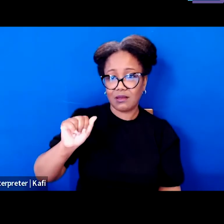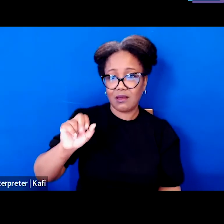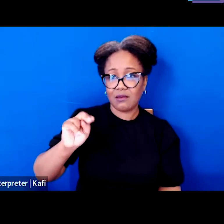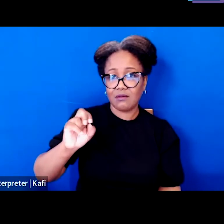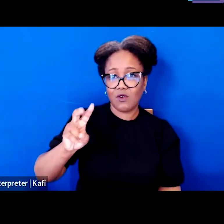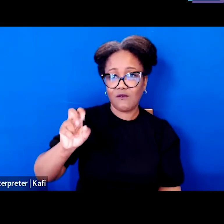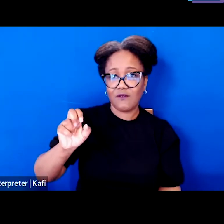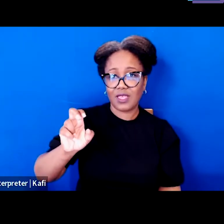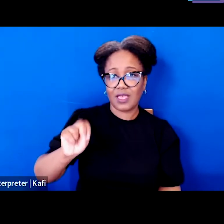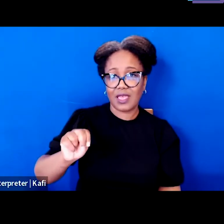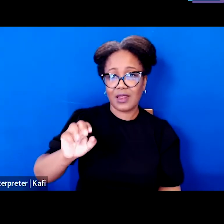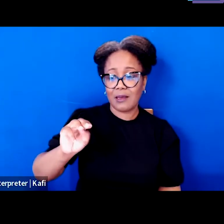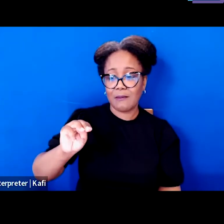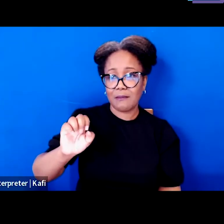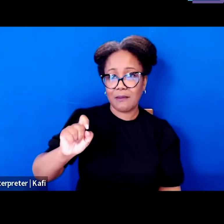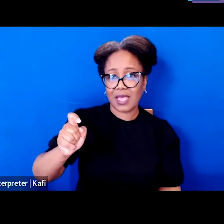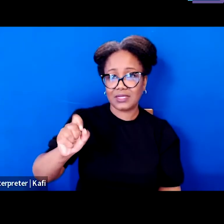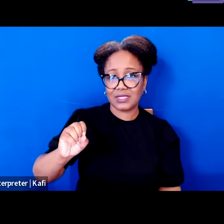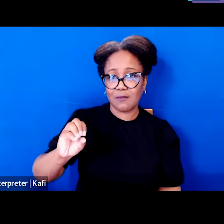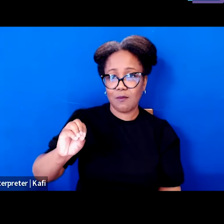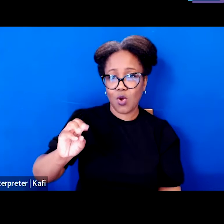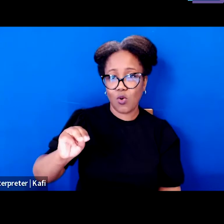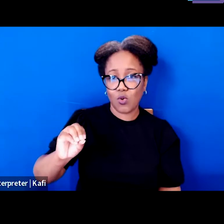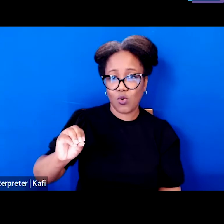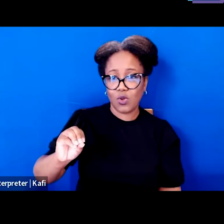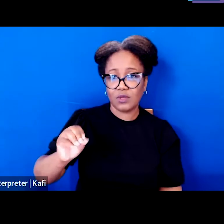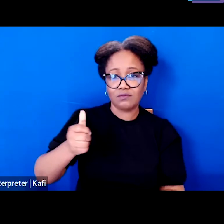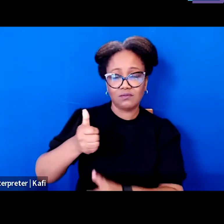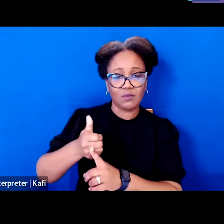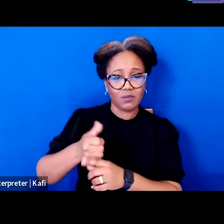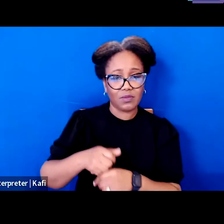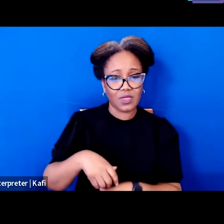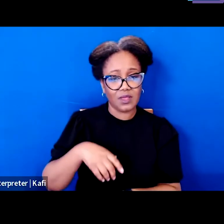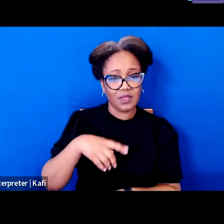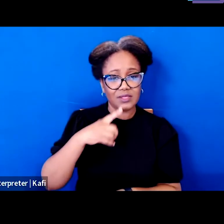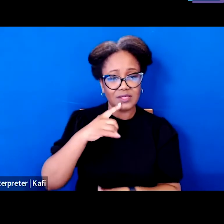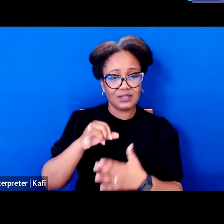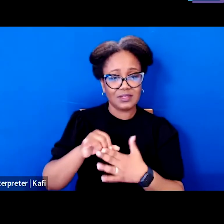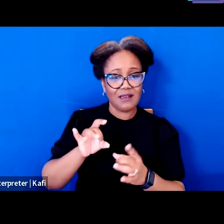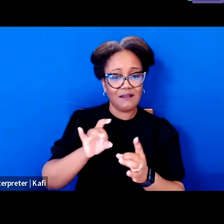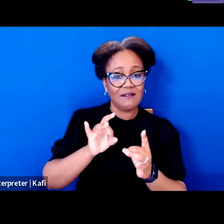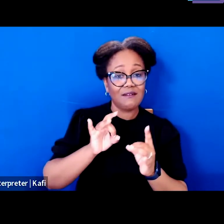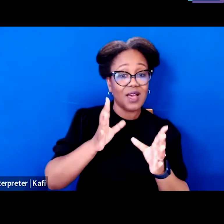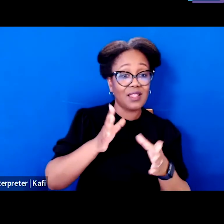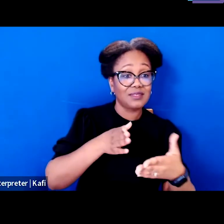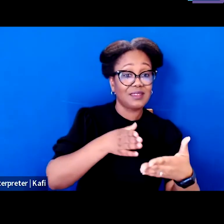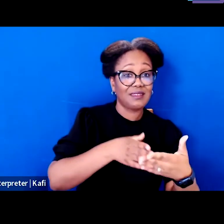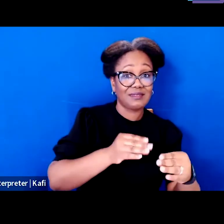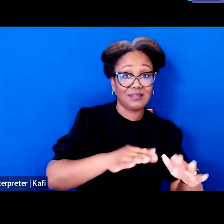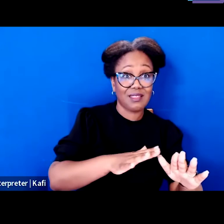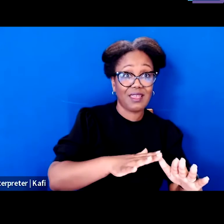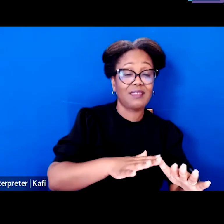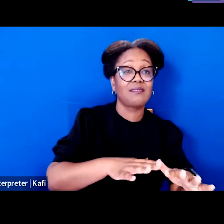criminalization of people who aren't coded as white, and especially those who are Black and Indigenous. And it should